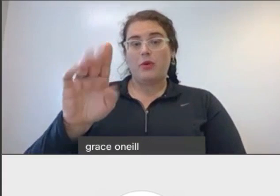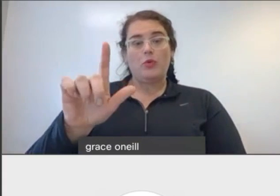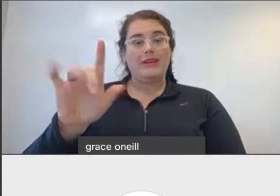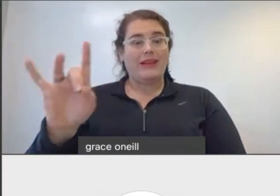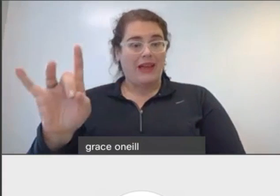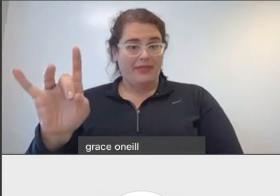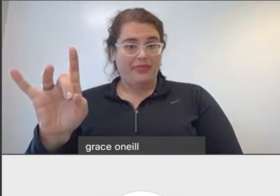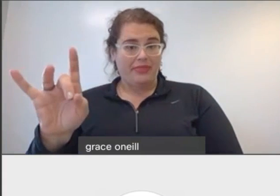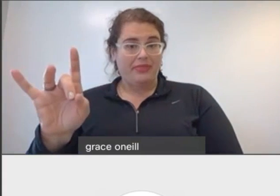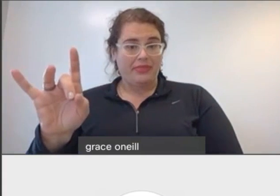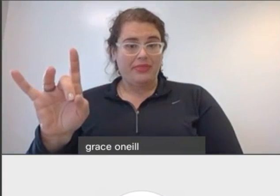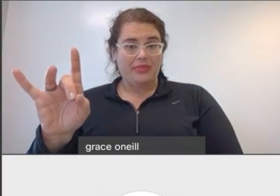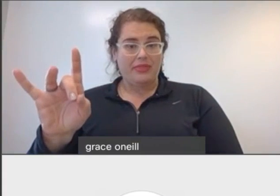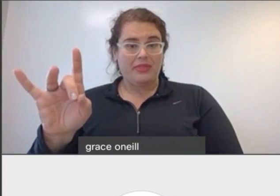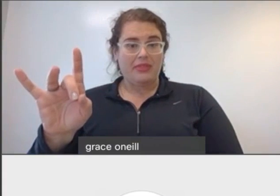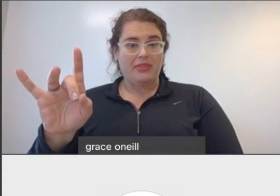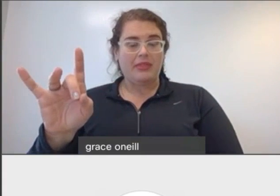next